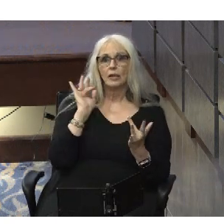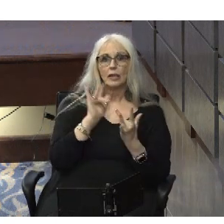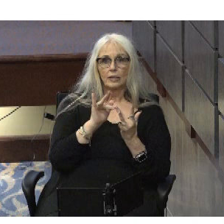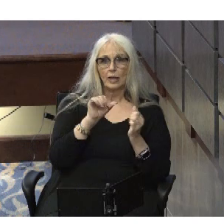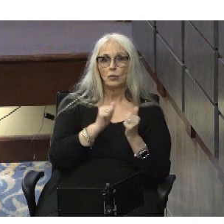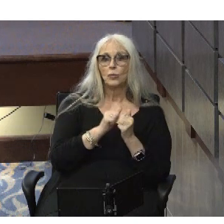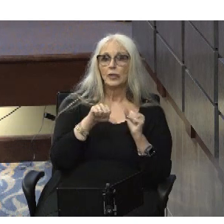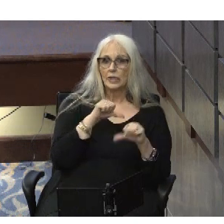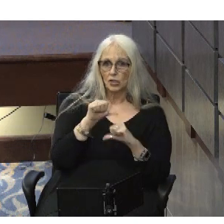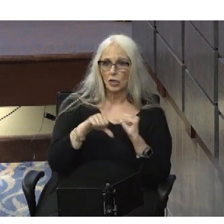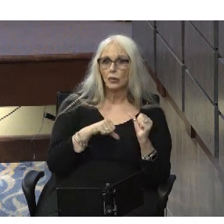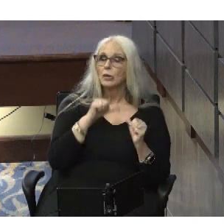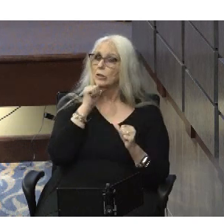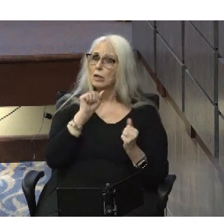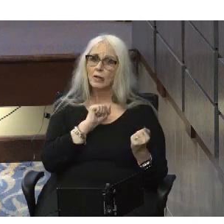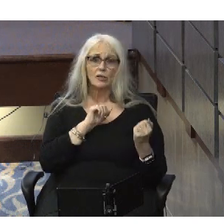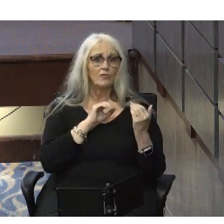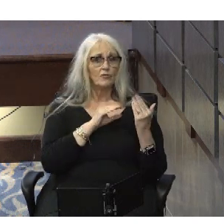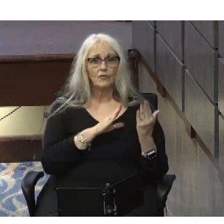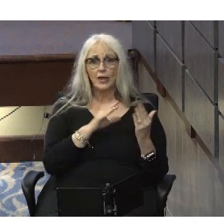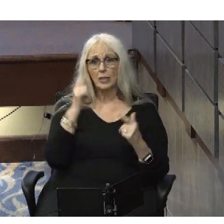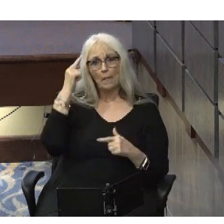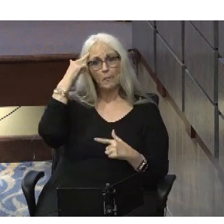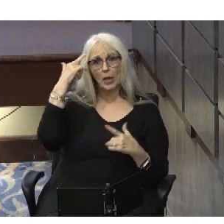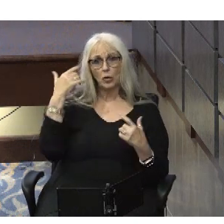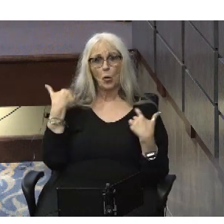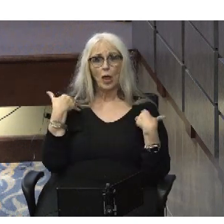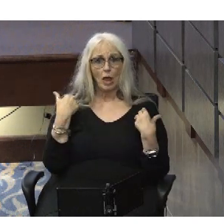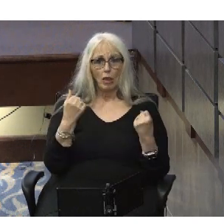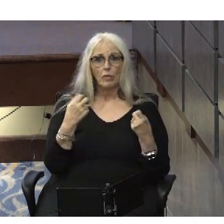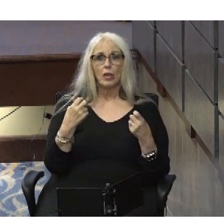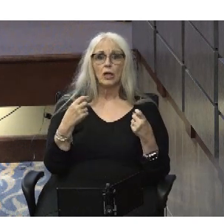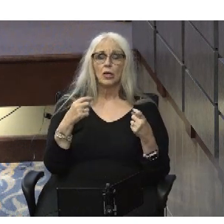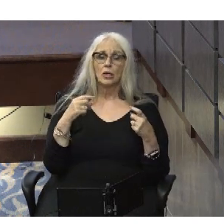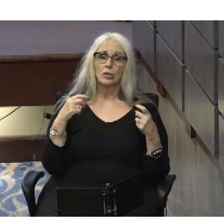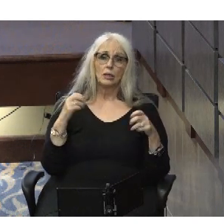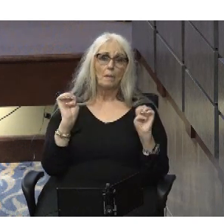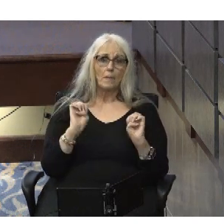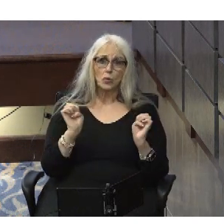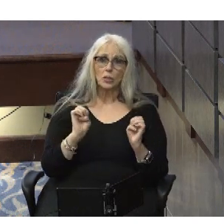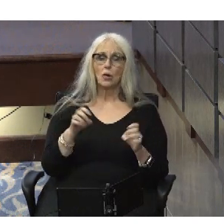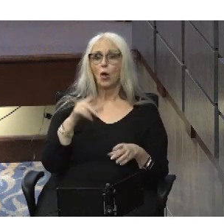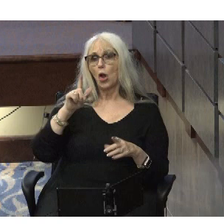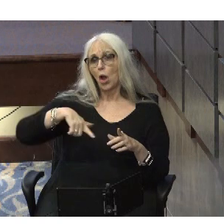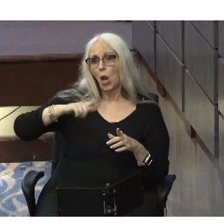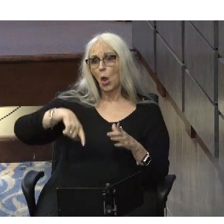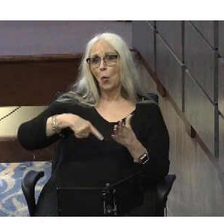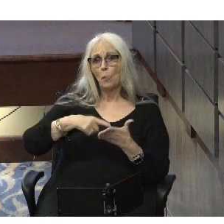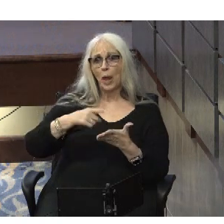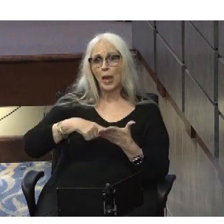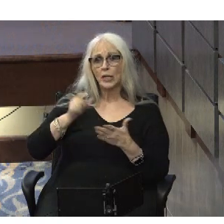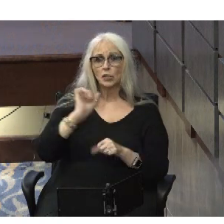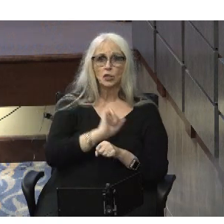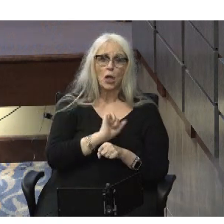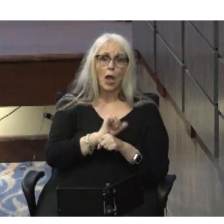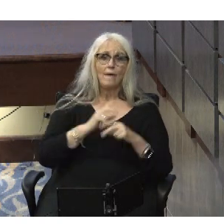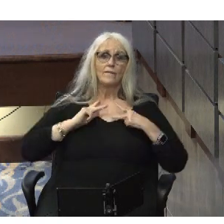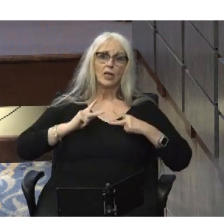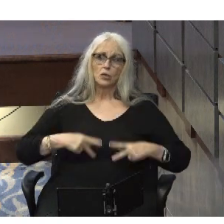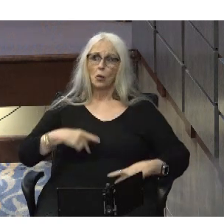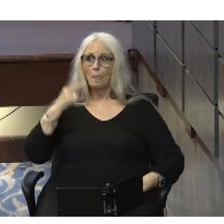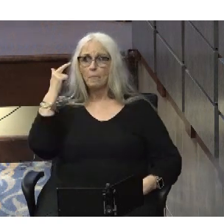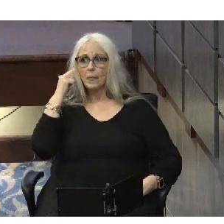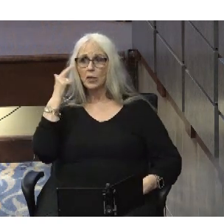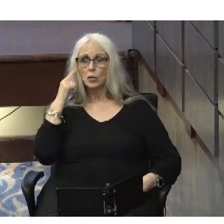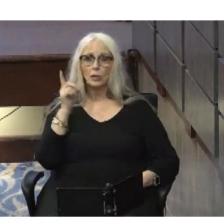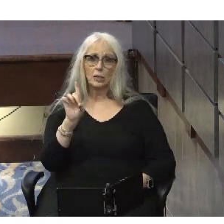just facing a mental health crisis with these individuals, we're not just facing low-paying jobs or physical or mental disabilities,